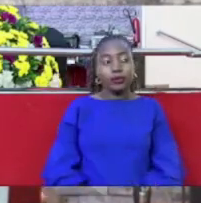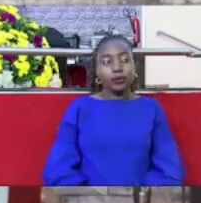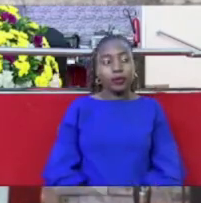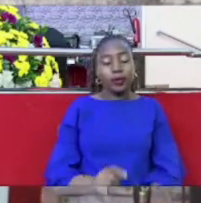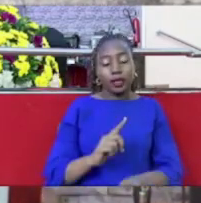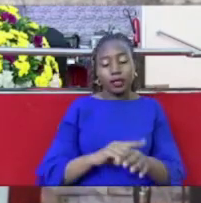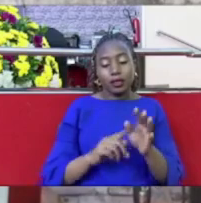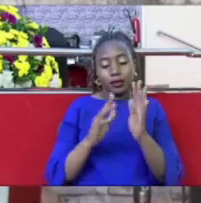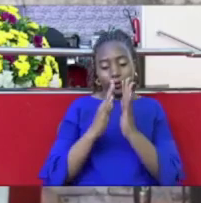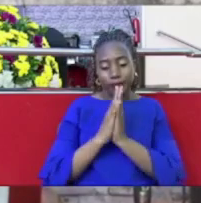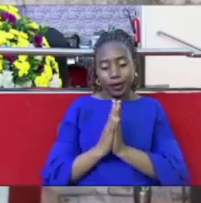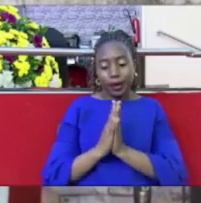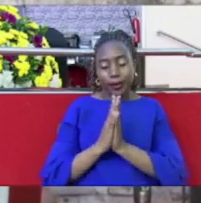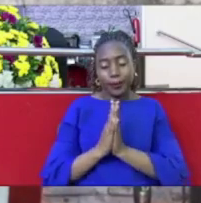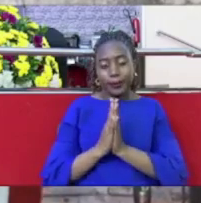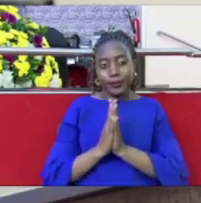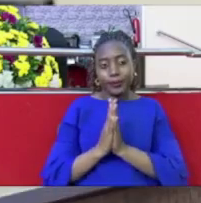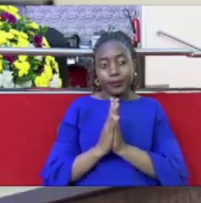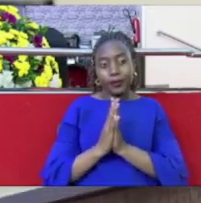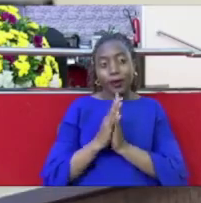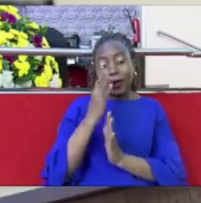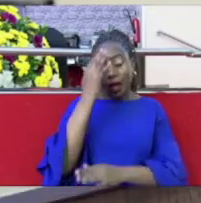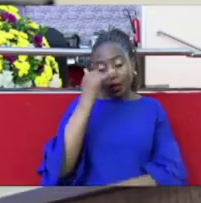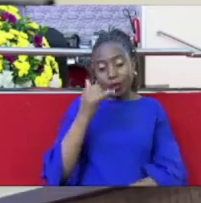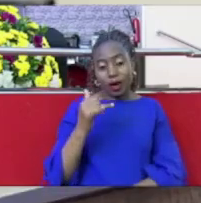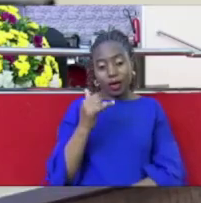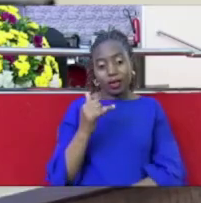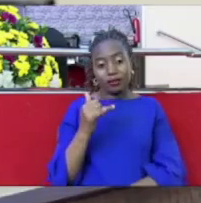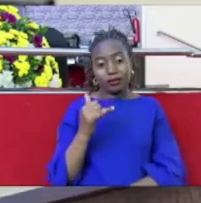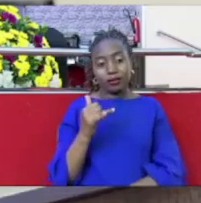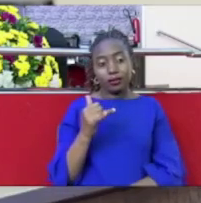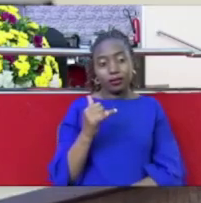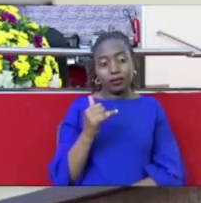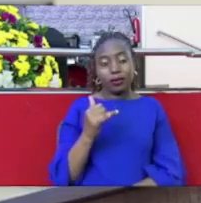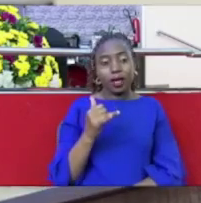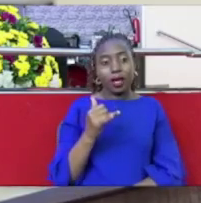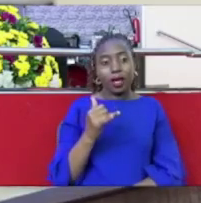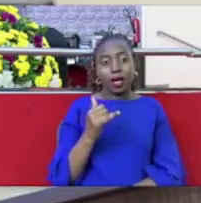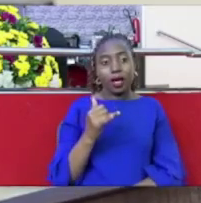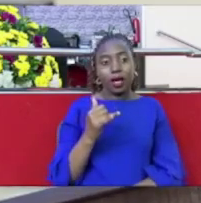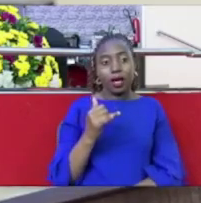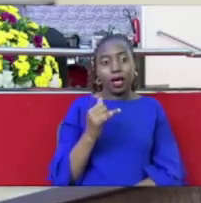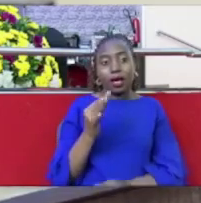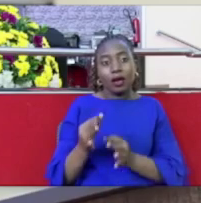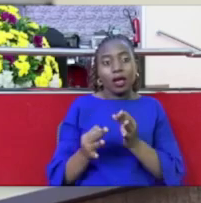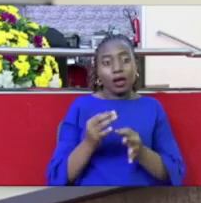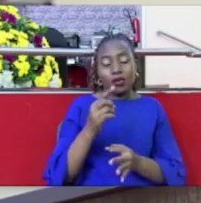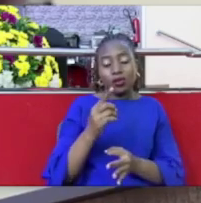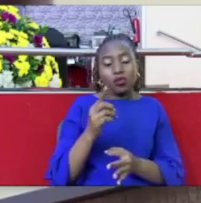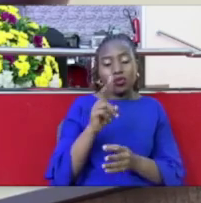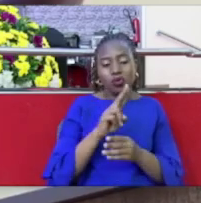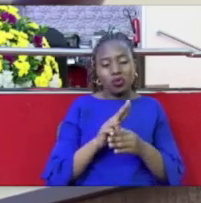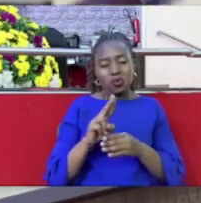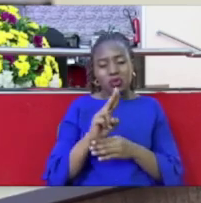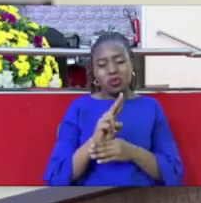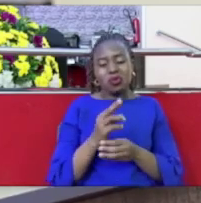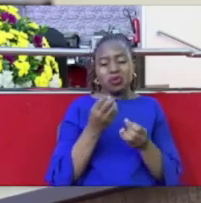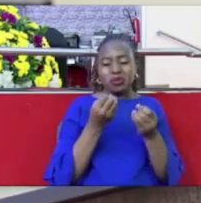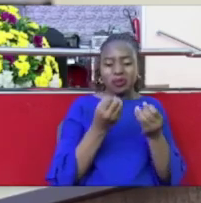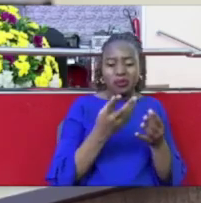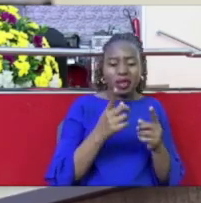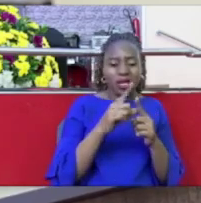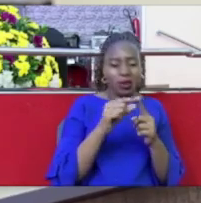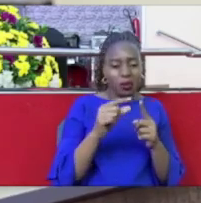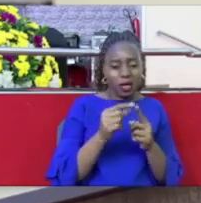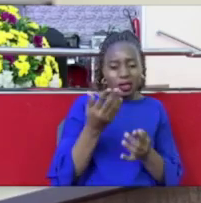prayer. Katika maombi. Because whether you speak in many words, kwa sababu unene kwa maneno mengi, or a few words,